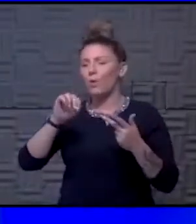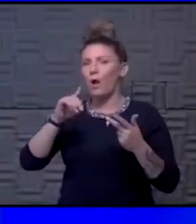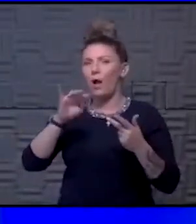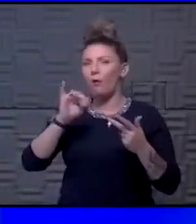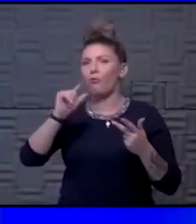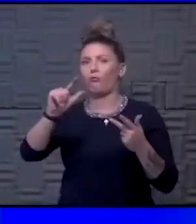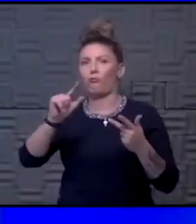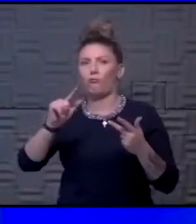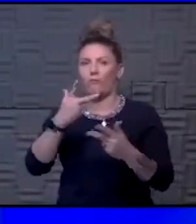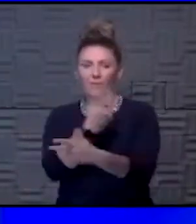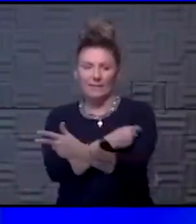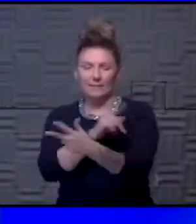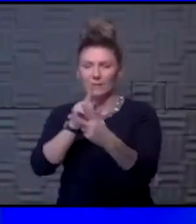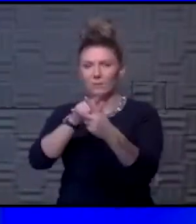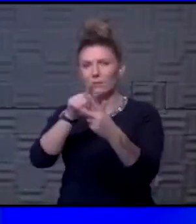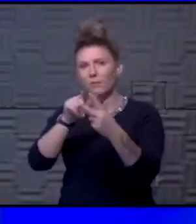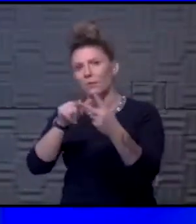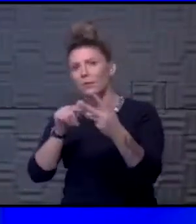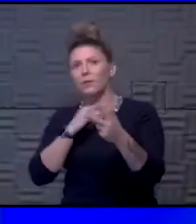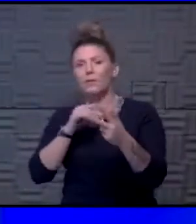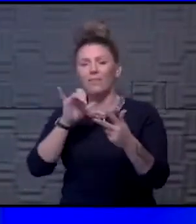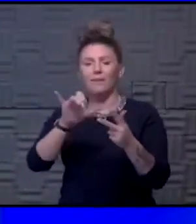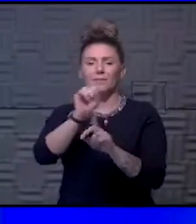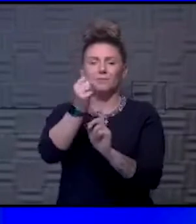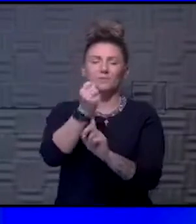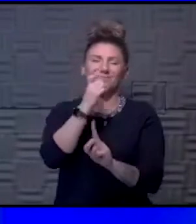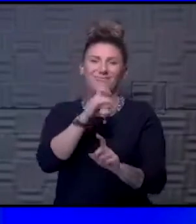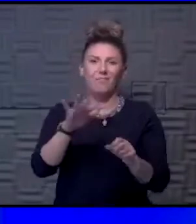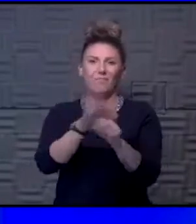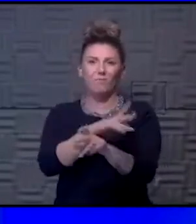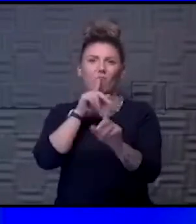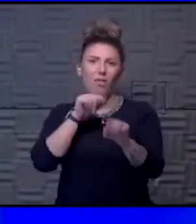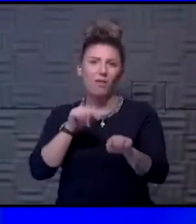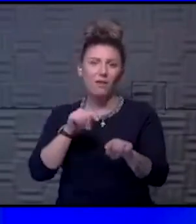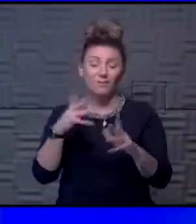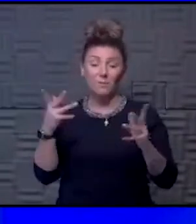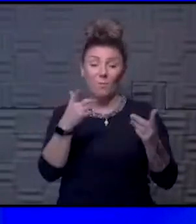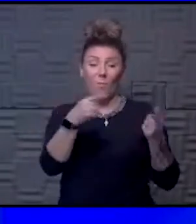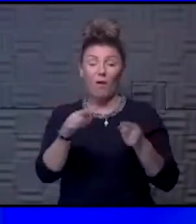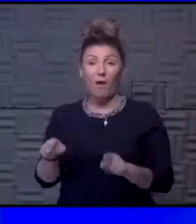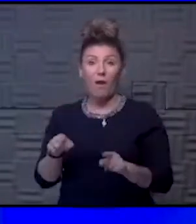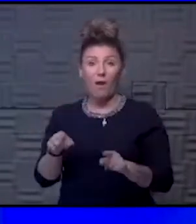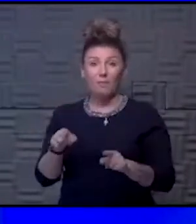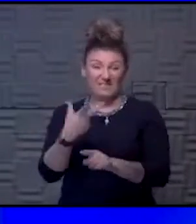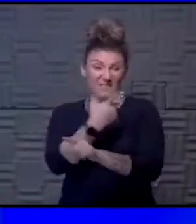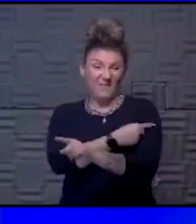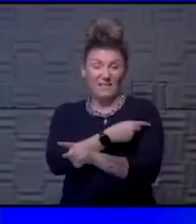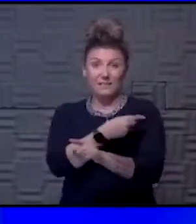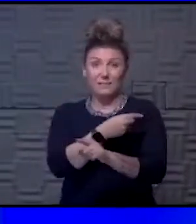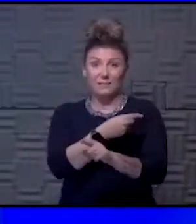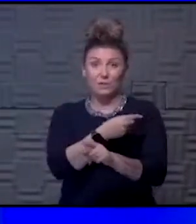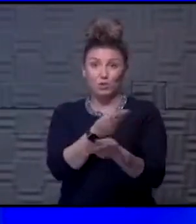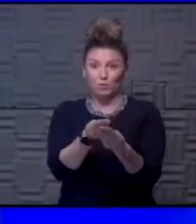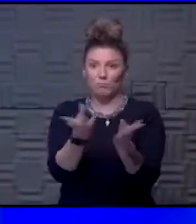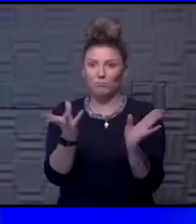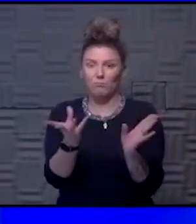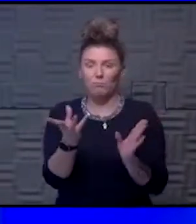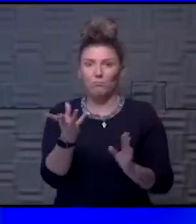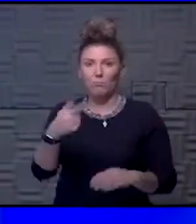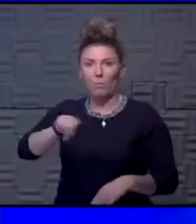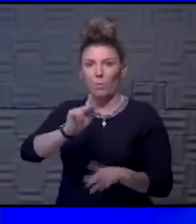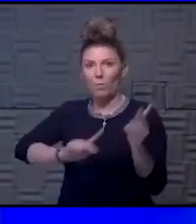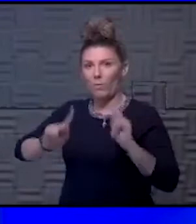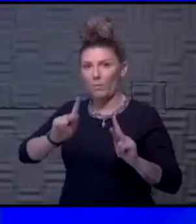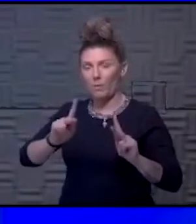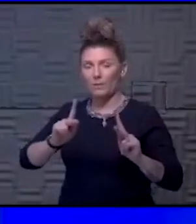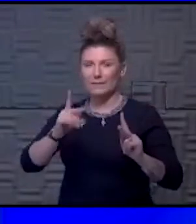this case, again, it's not fully answered what happens when you give these vaccines to those populations. But right now,